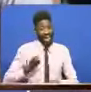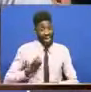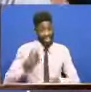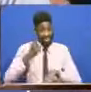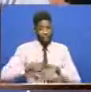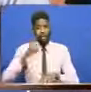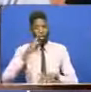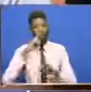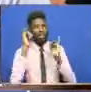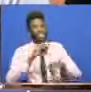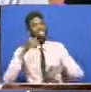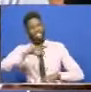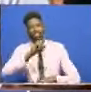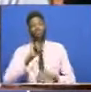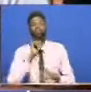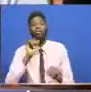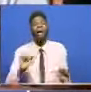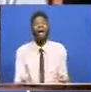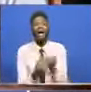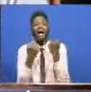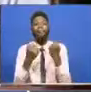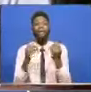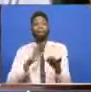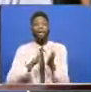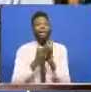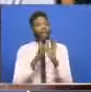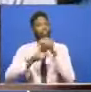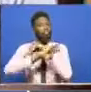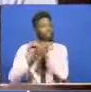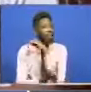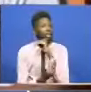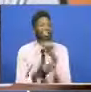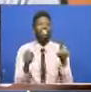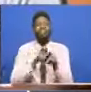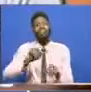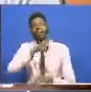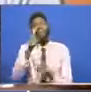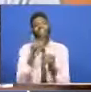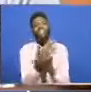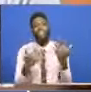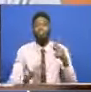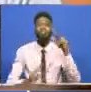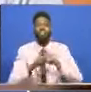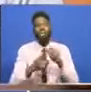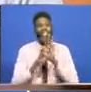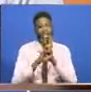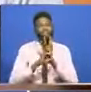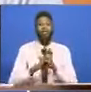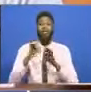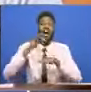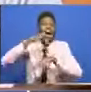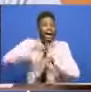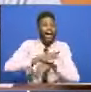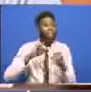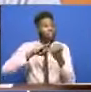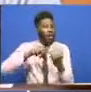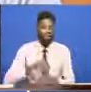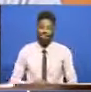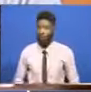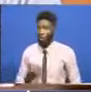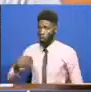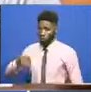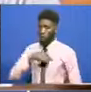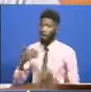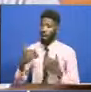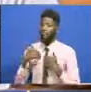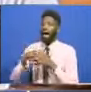for teenage pregnancies and, of course, other things that will actually come, early marriages and what have you? We have doing outreach programs.